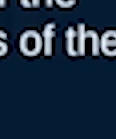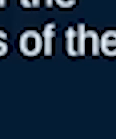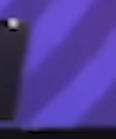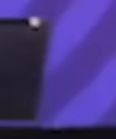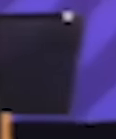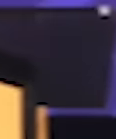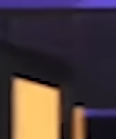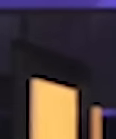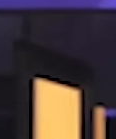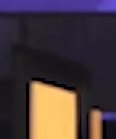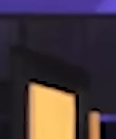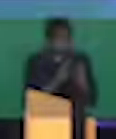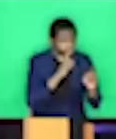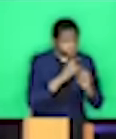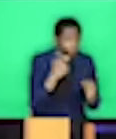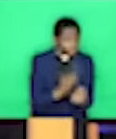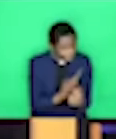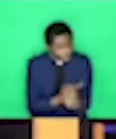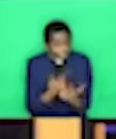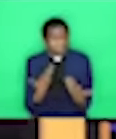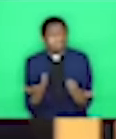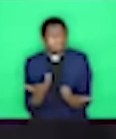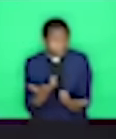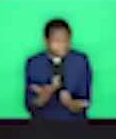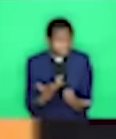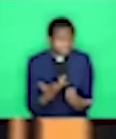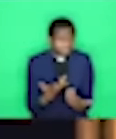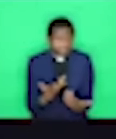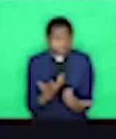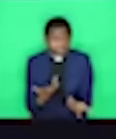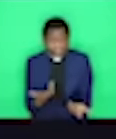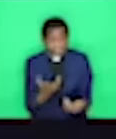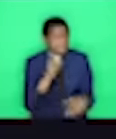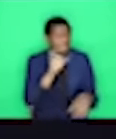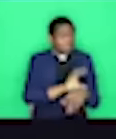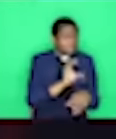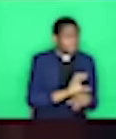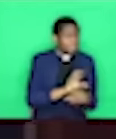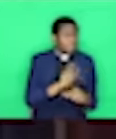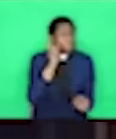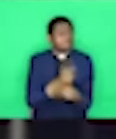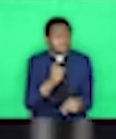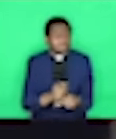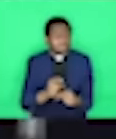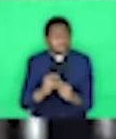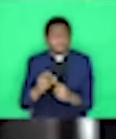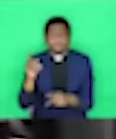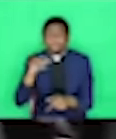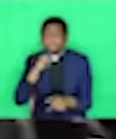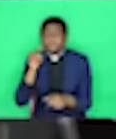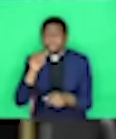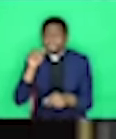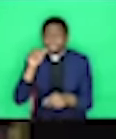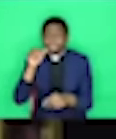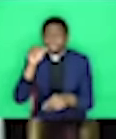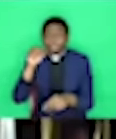Now today when you talk about Ghana, say, this is religion. Ghana is a secular state. When about 90% of